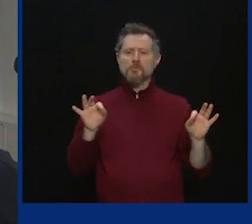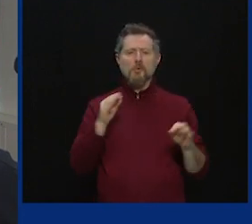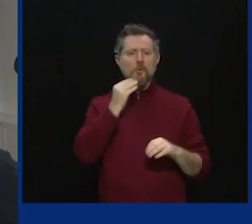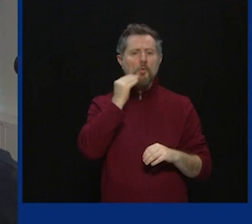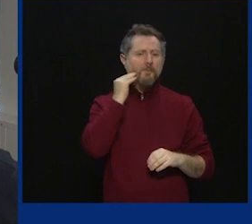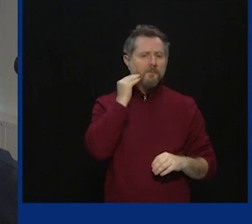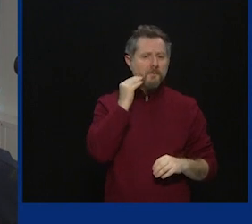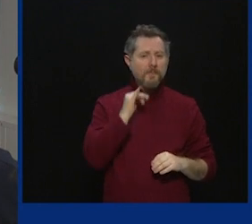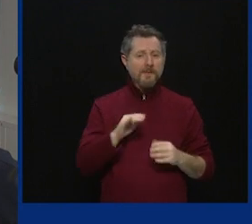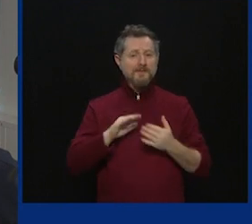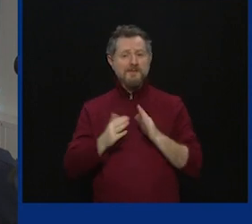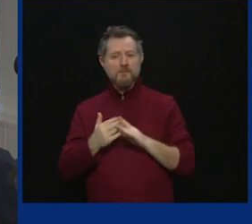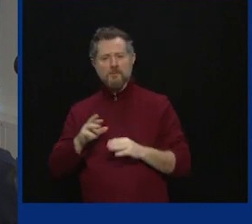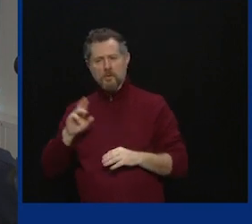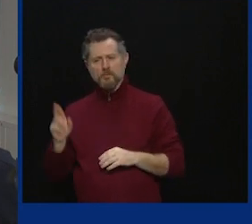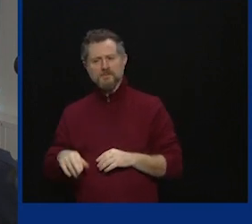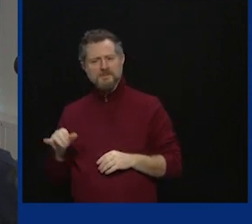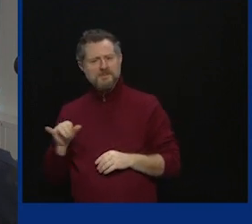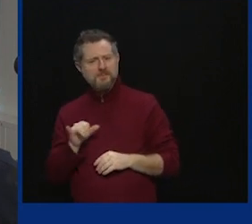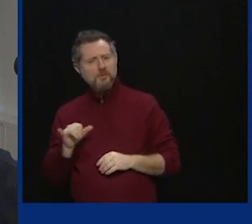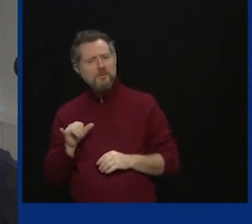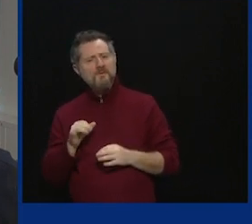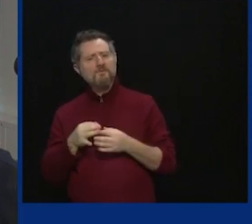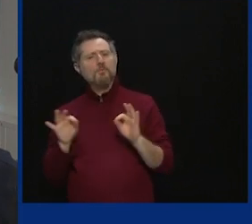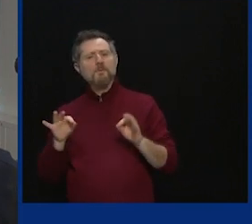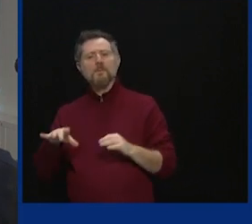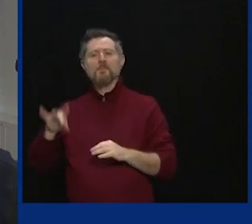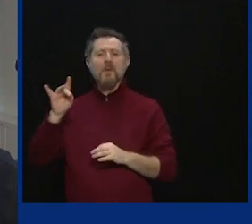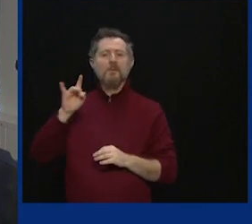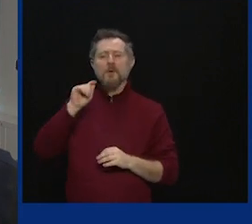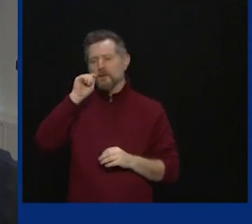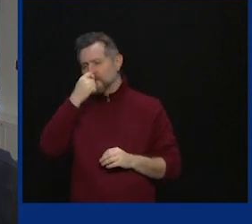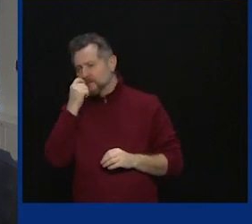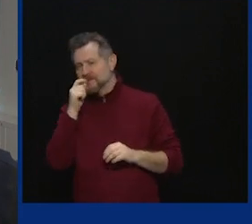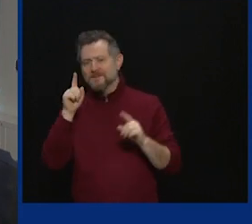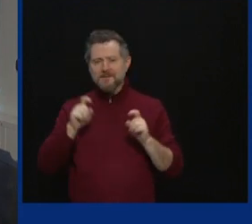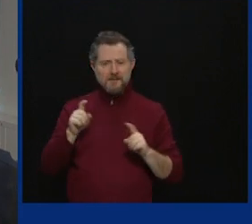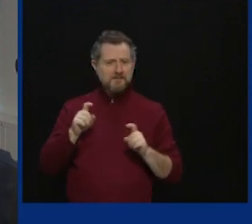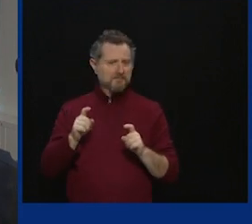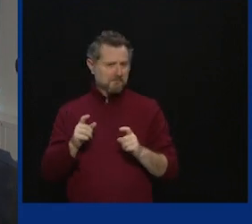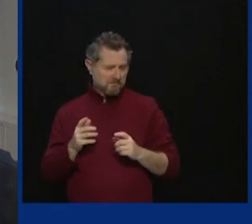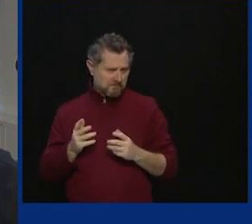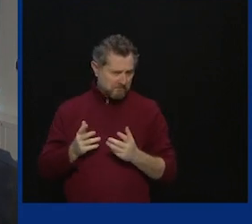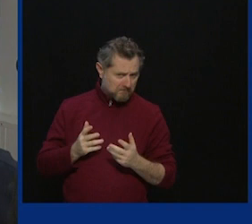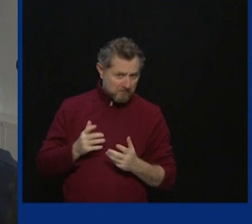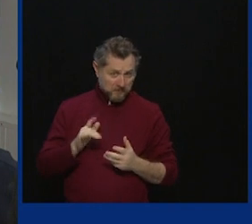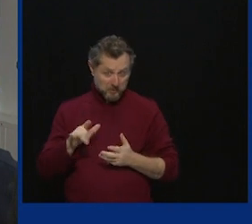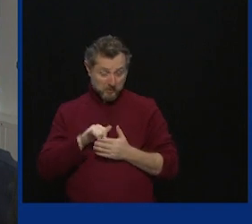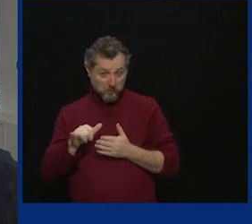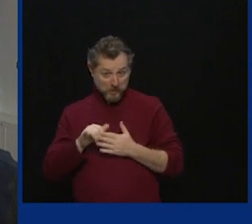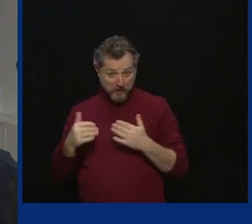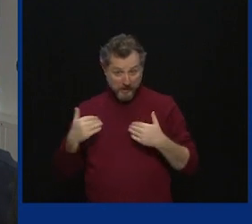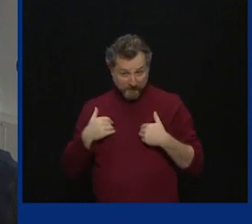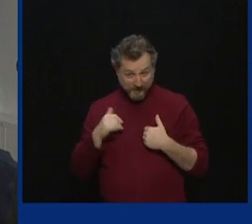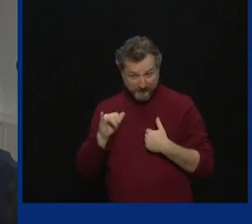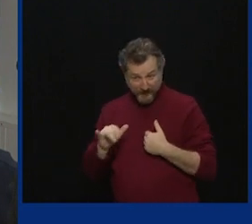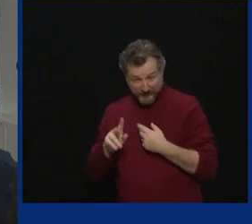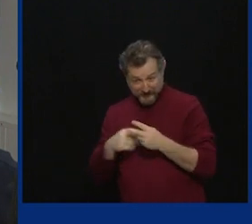pickups for free COVID testing. Does New York have any similar plans to implement some sort of